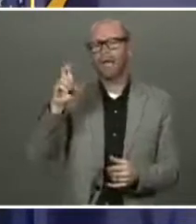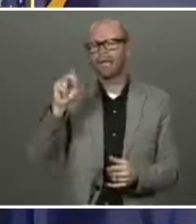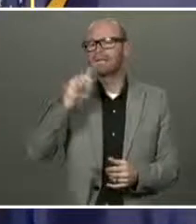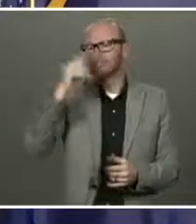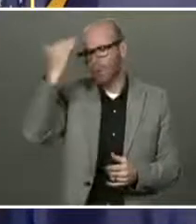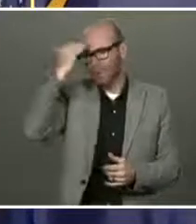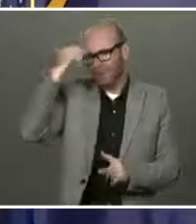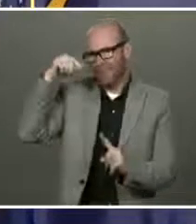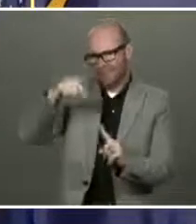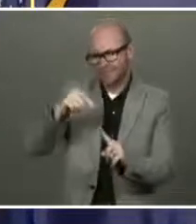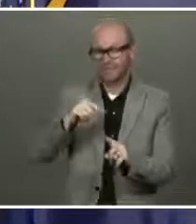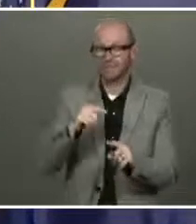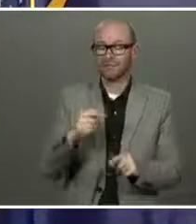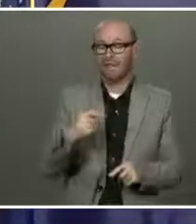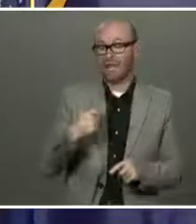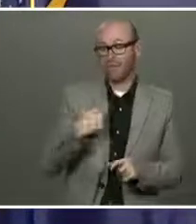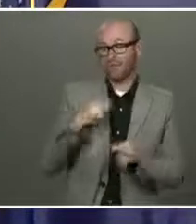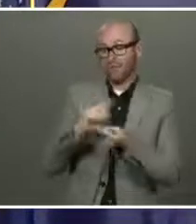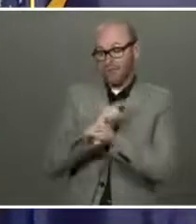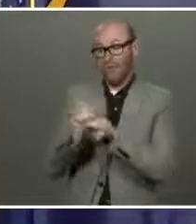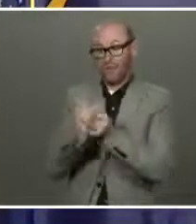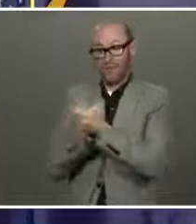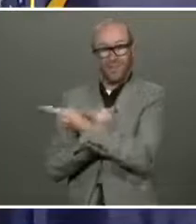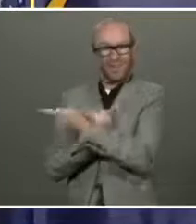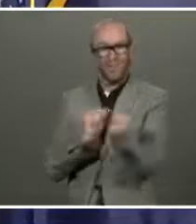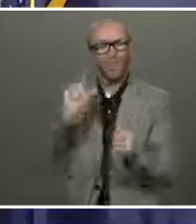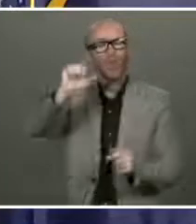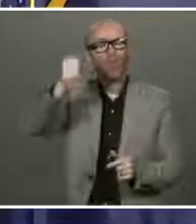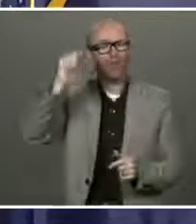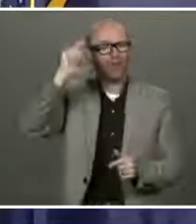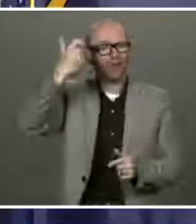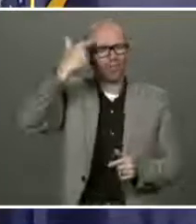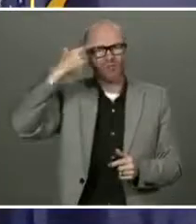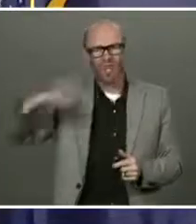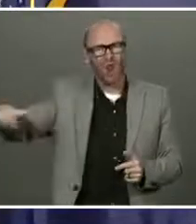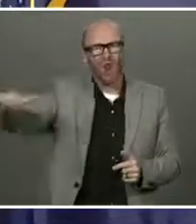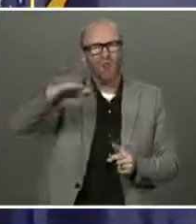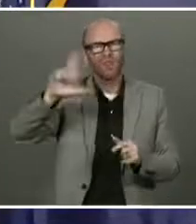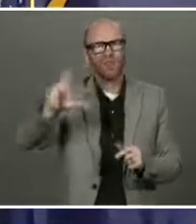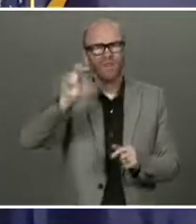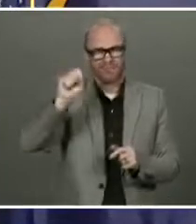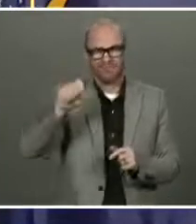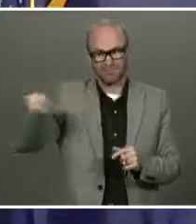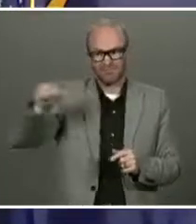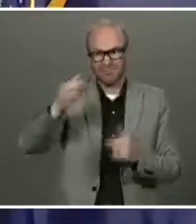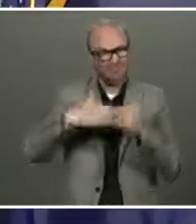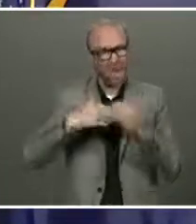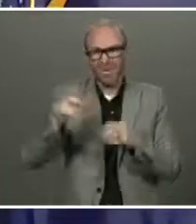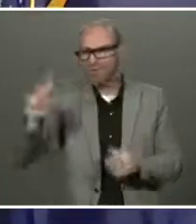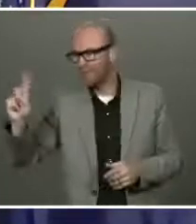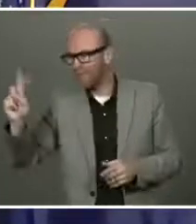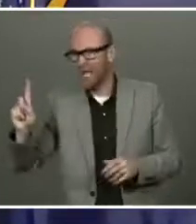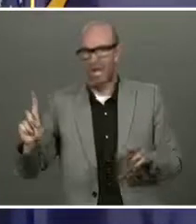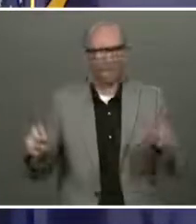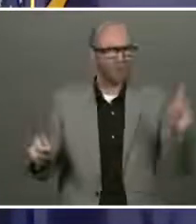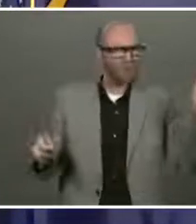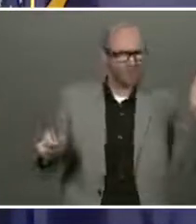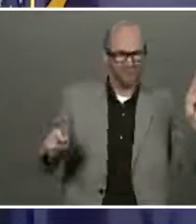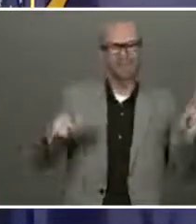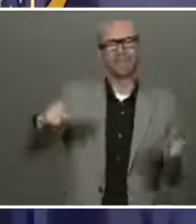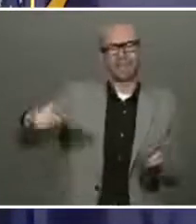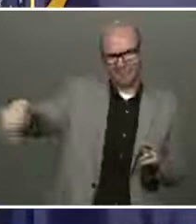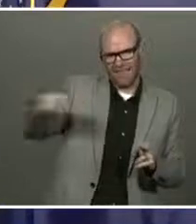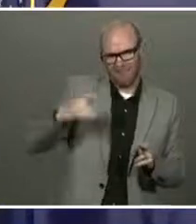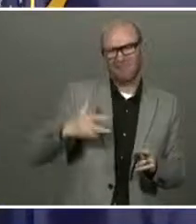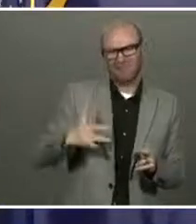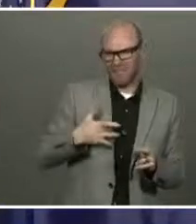you that as I met with my fellow governors, both Republicans and Democrats, they're very concerned about this. It's the ability to get transmission lines where they